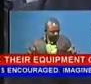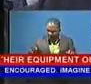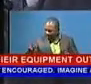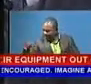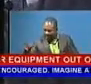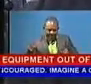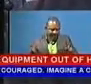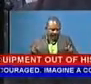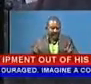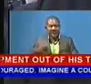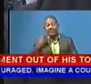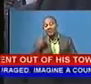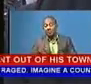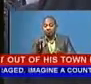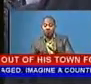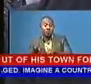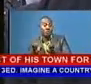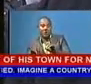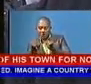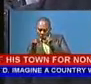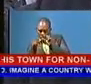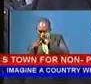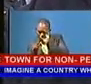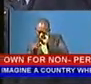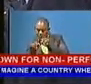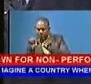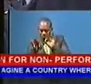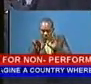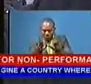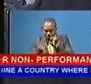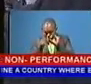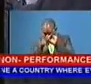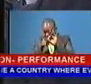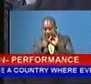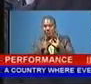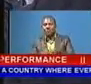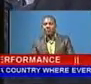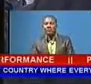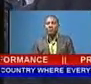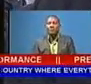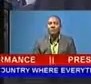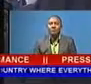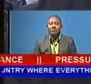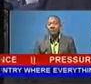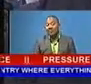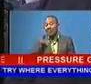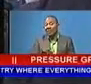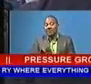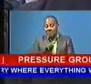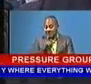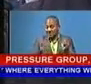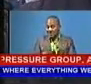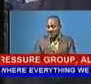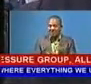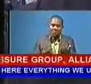said that those were typos. And so, my Lord, respectfully would request that those typos be corrected, because